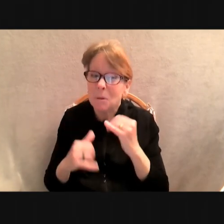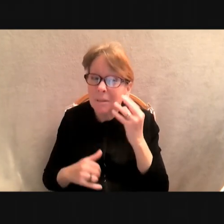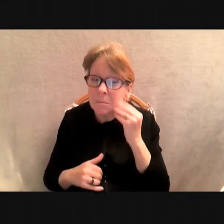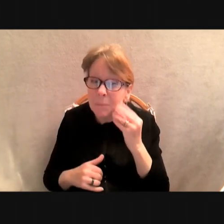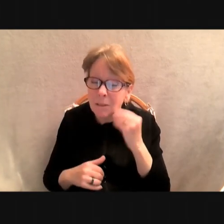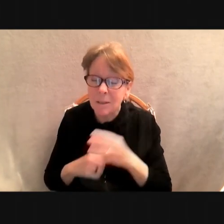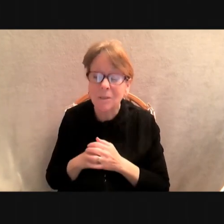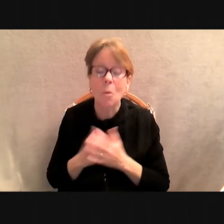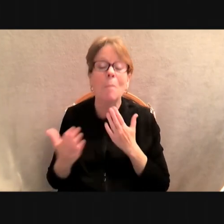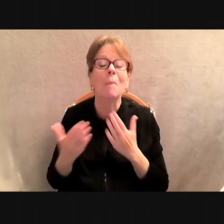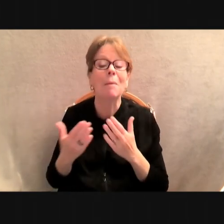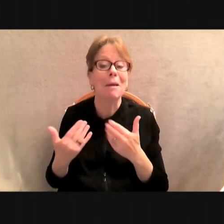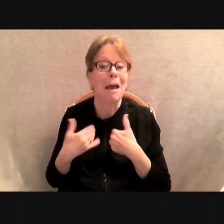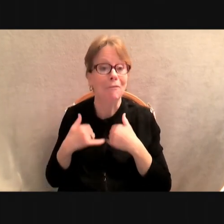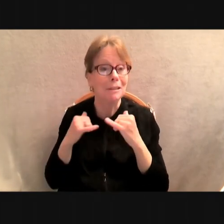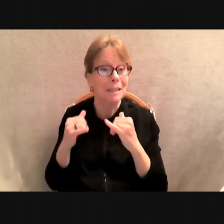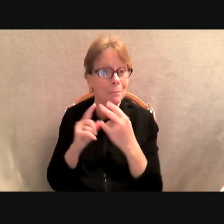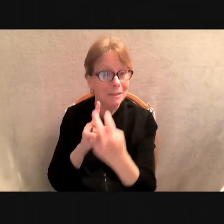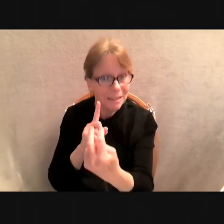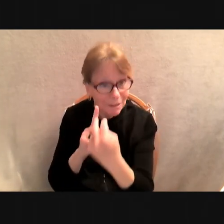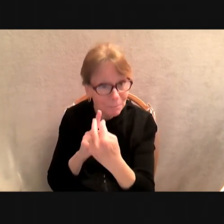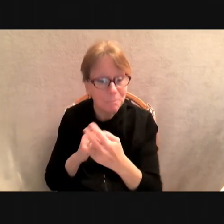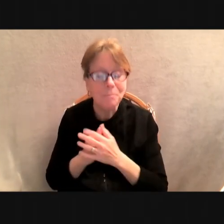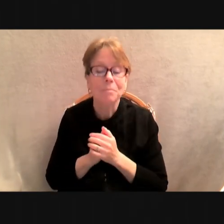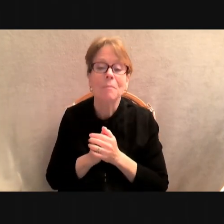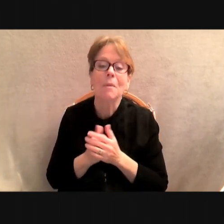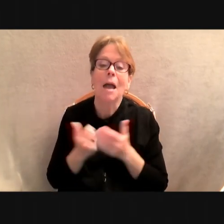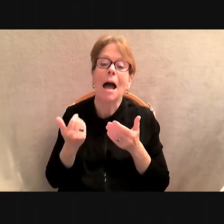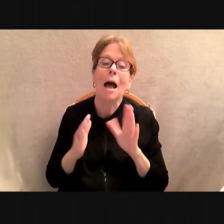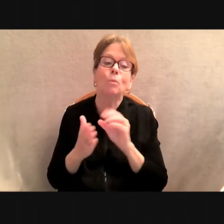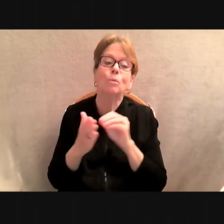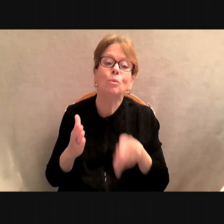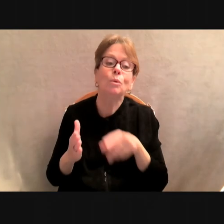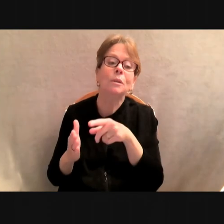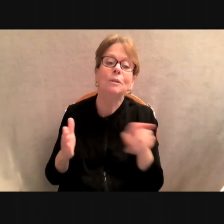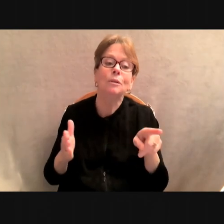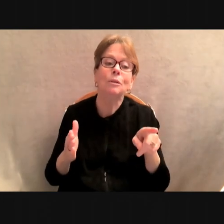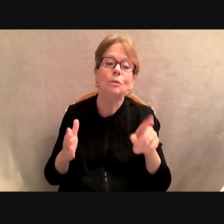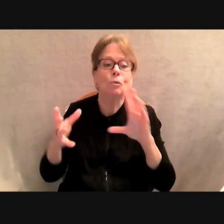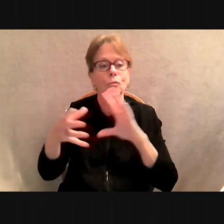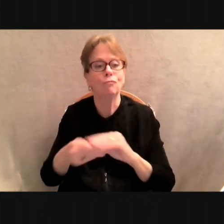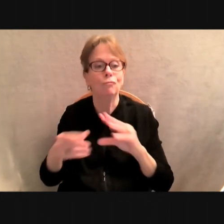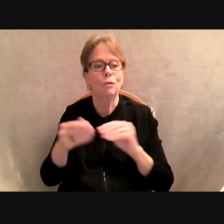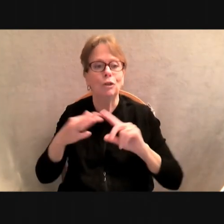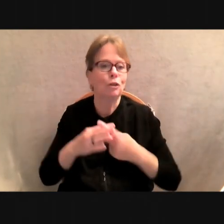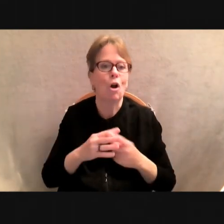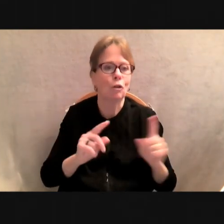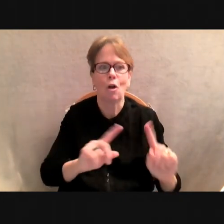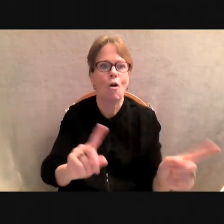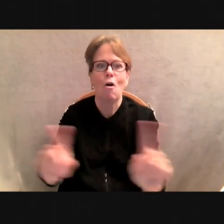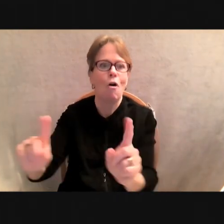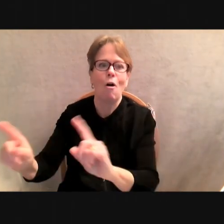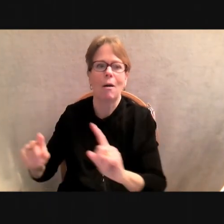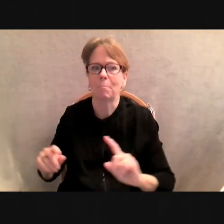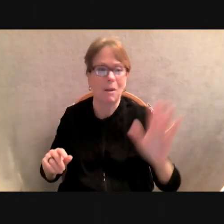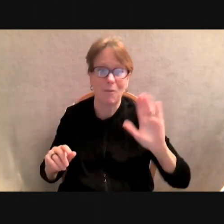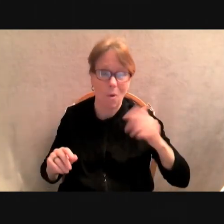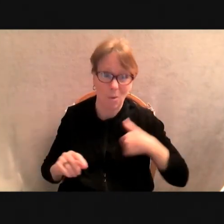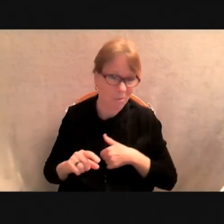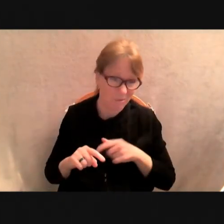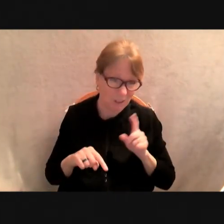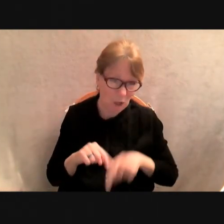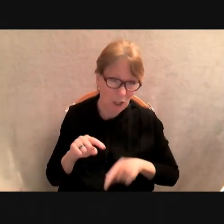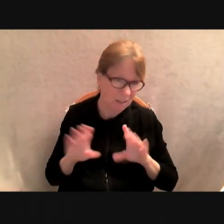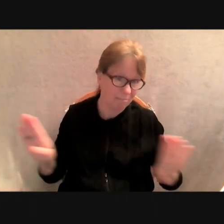share that perspective, have opened up conversations on our campus that weren't happening otherwise. And so sometimes vulnerability